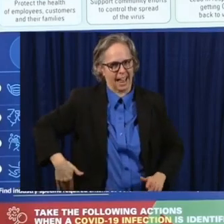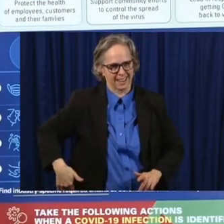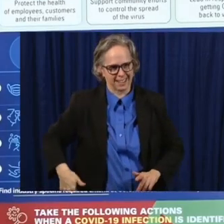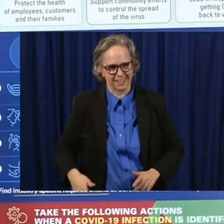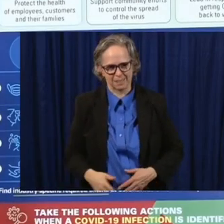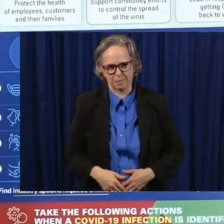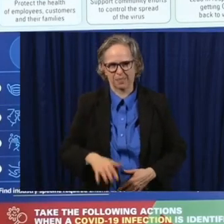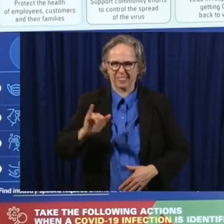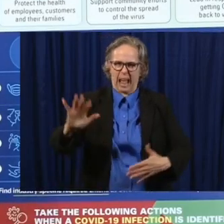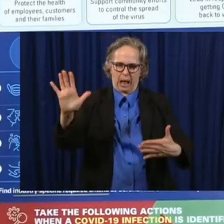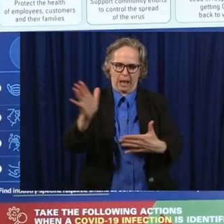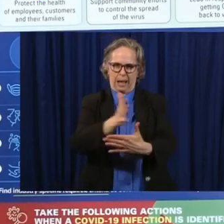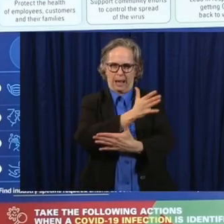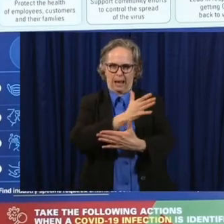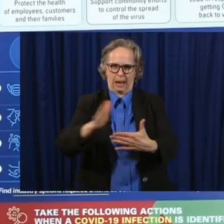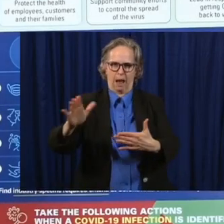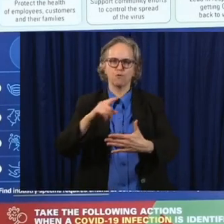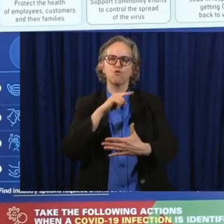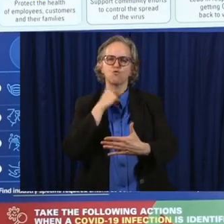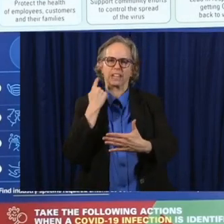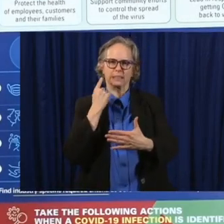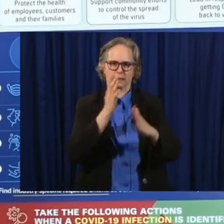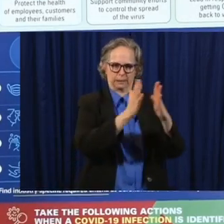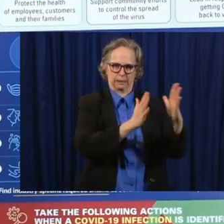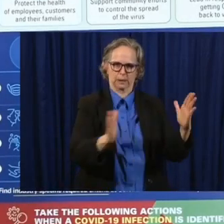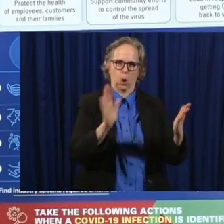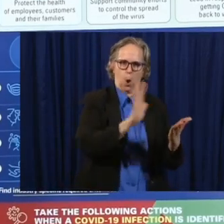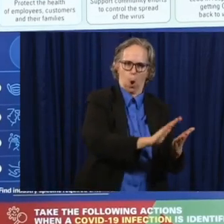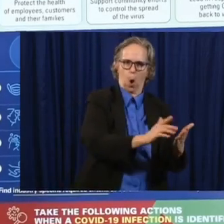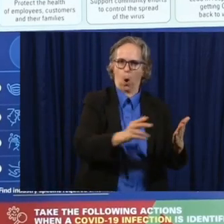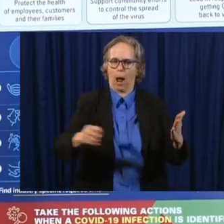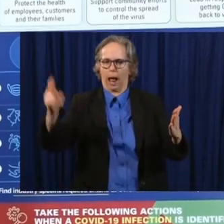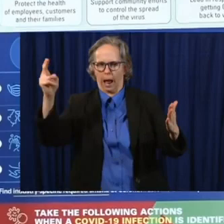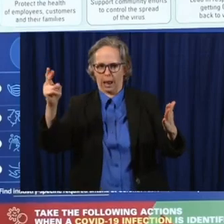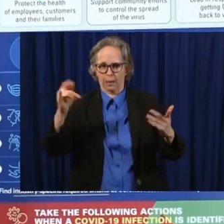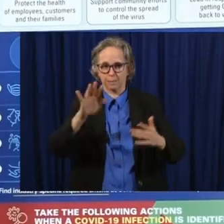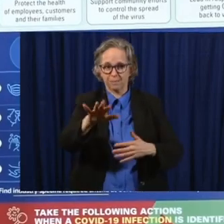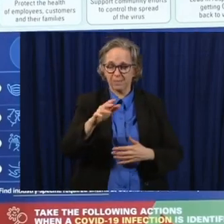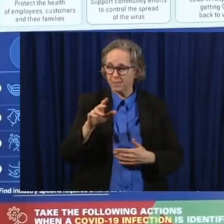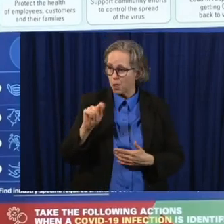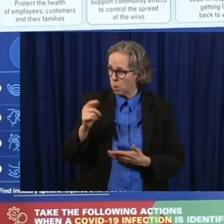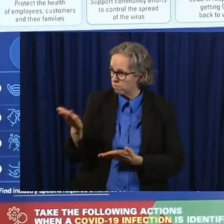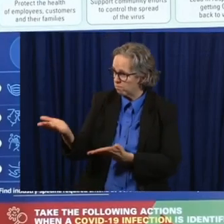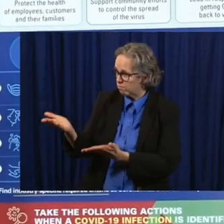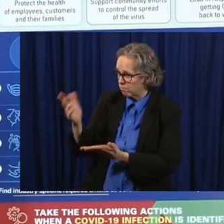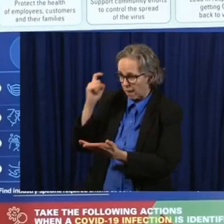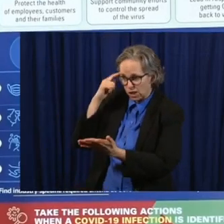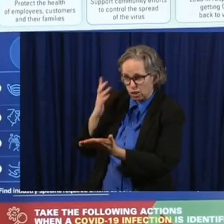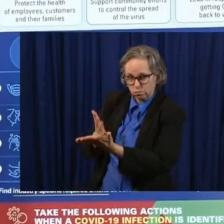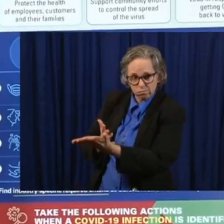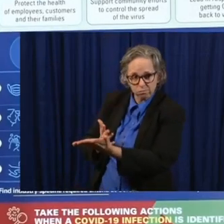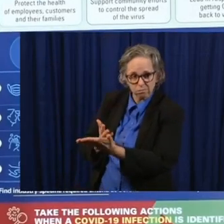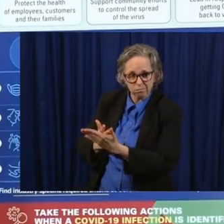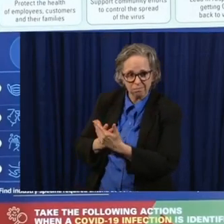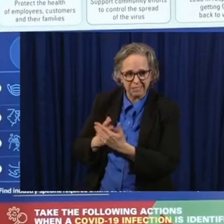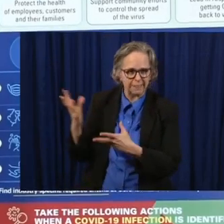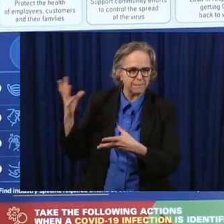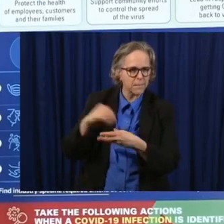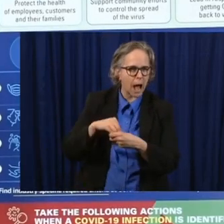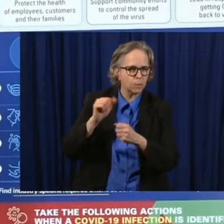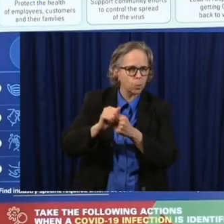continuum as we go forward. I'm going to let the Lieutenant Governor, because he worked on the task force.